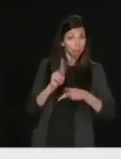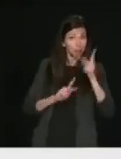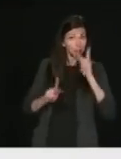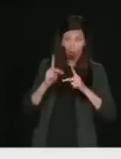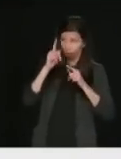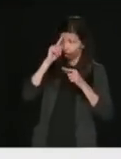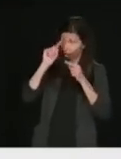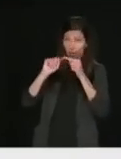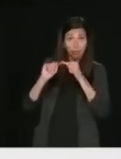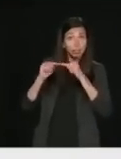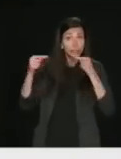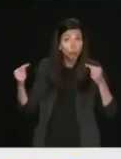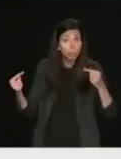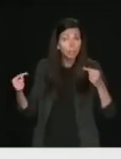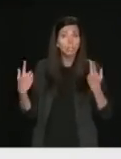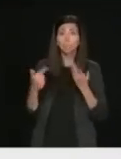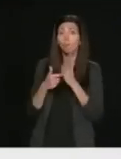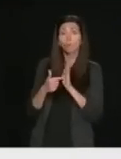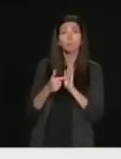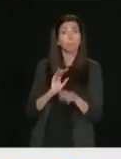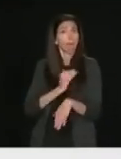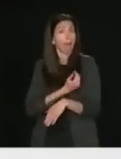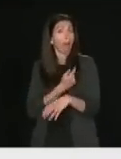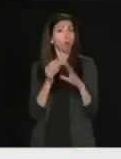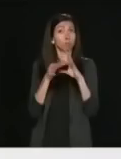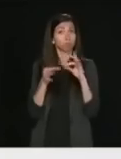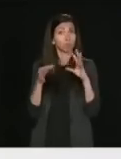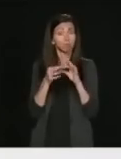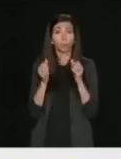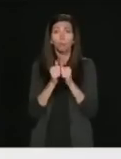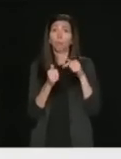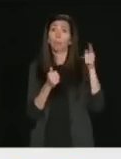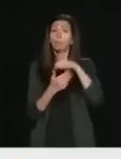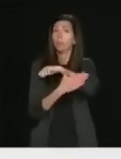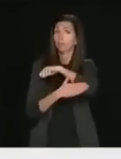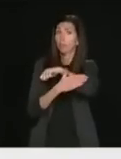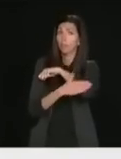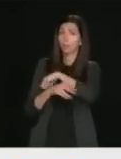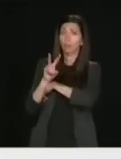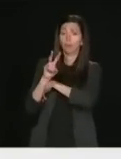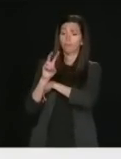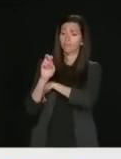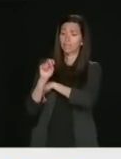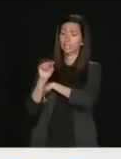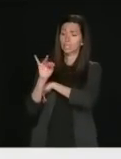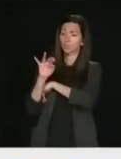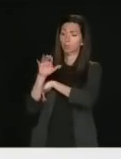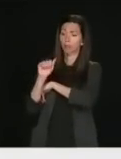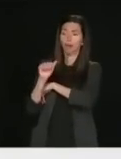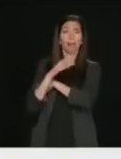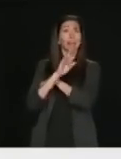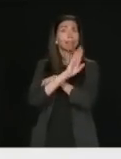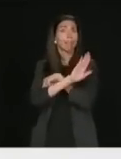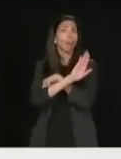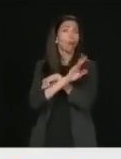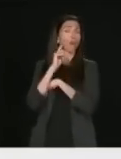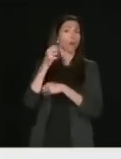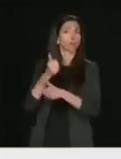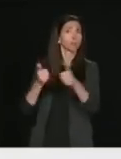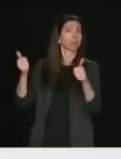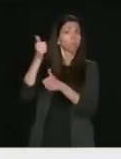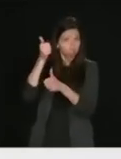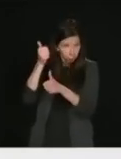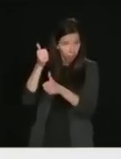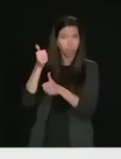positions, the dictator Maduro is illegitimate, and he's creating